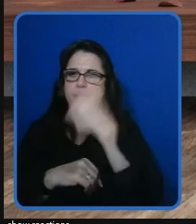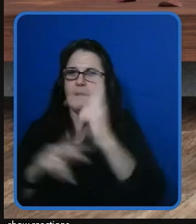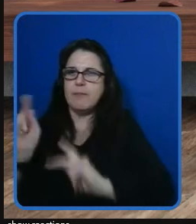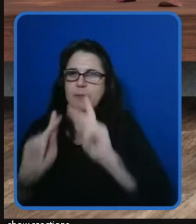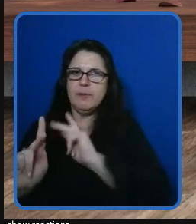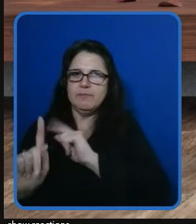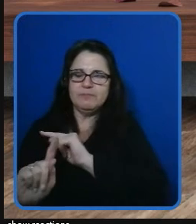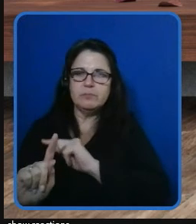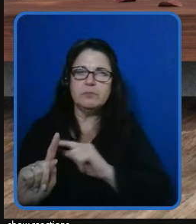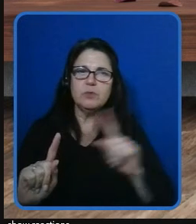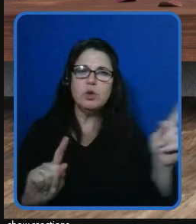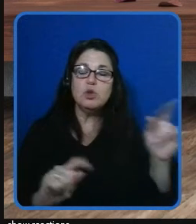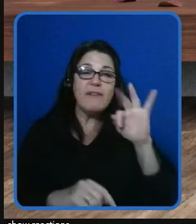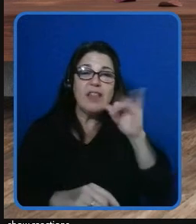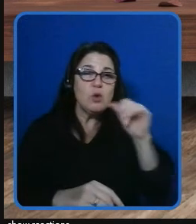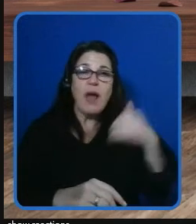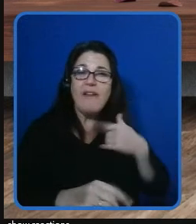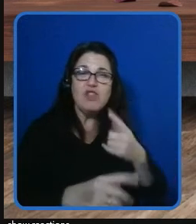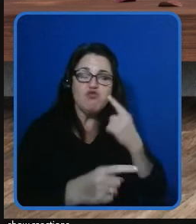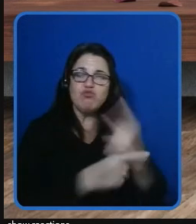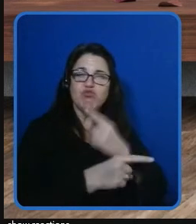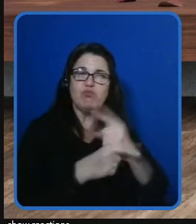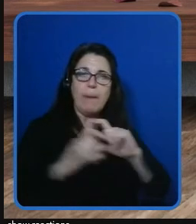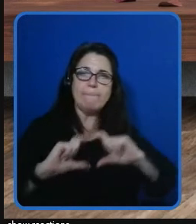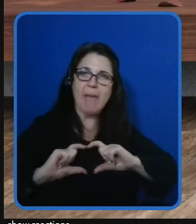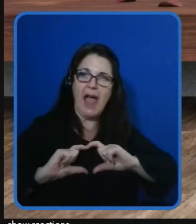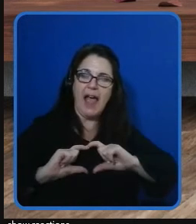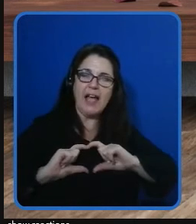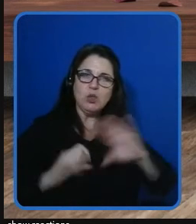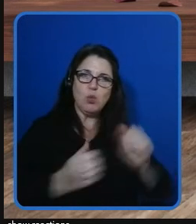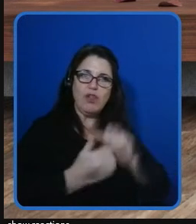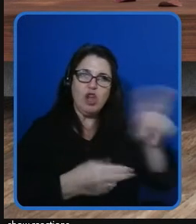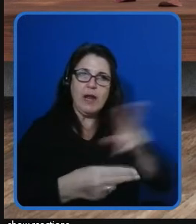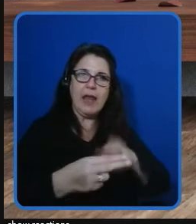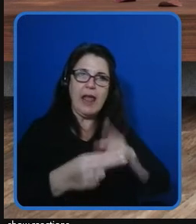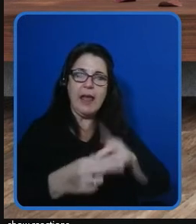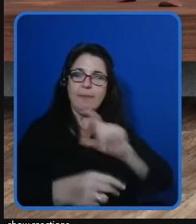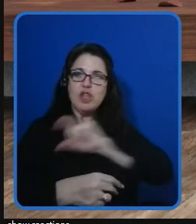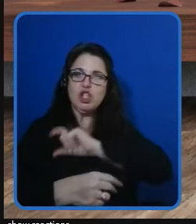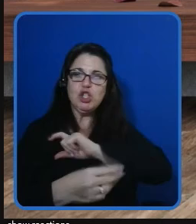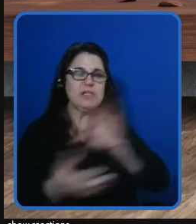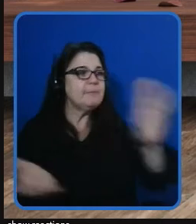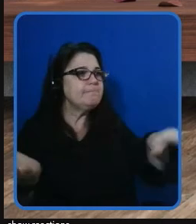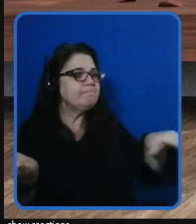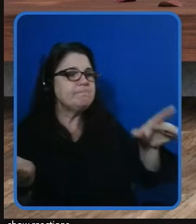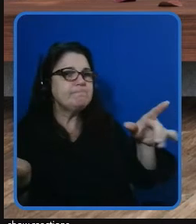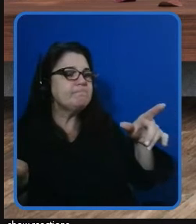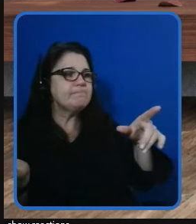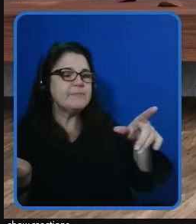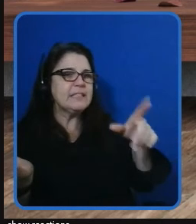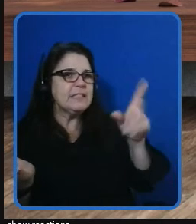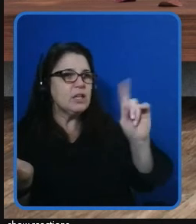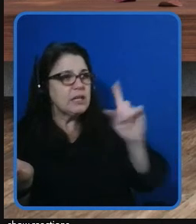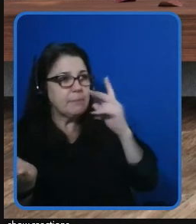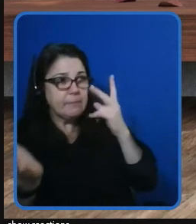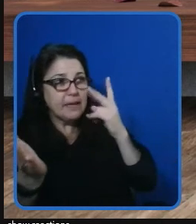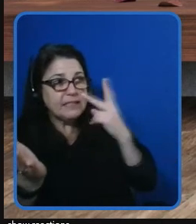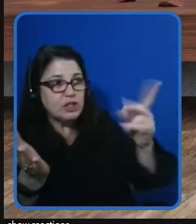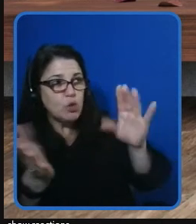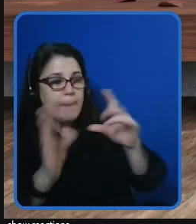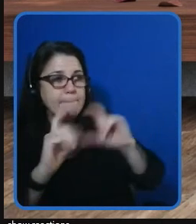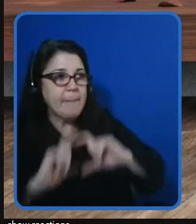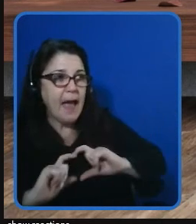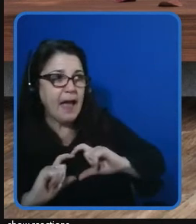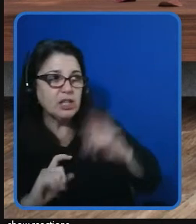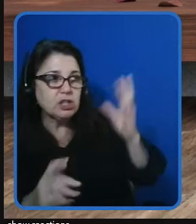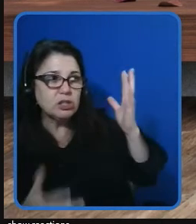didn't have like their visible badge on them, going, and very politely, hey, can I see your badge? Or what are you doing here? And